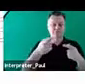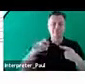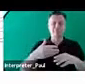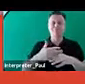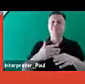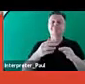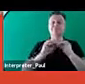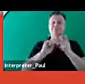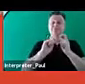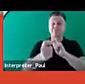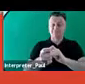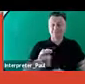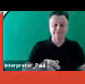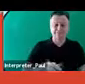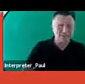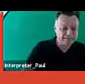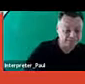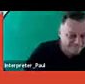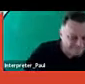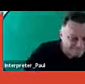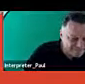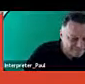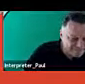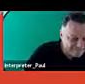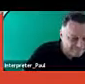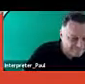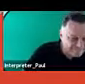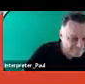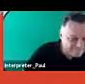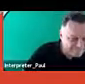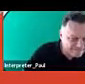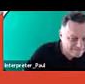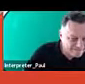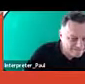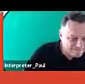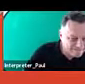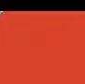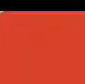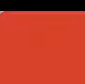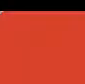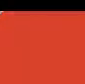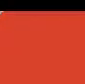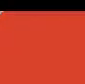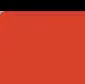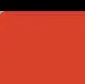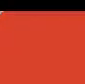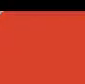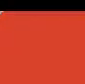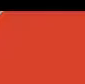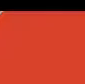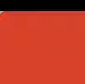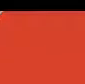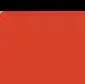Alicia here, Helen, we've got just under 15 minutes left, and it's been such an informative presentation, as always. Thank you so much.